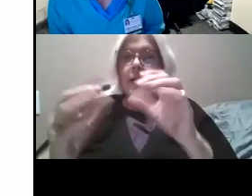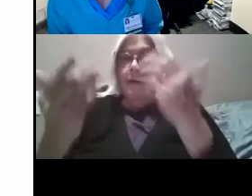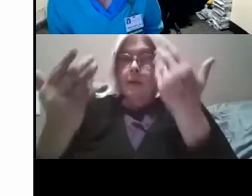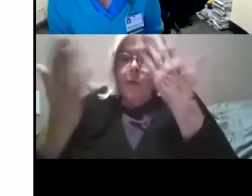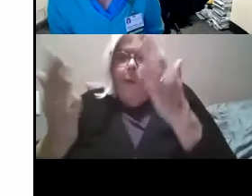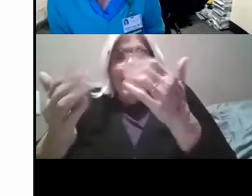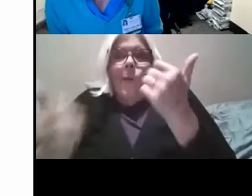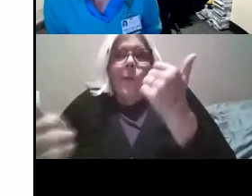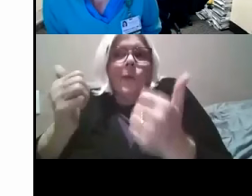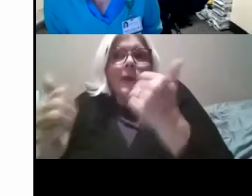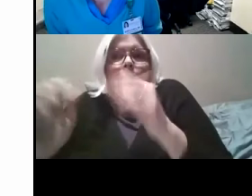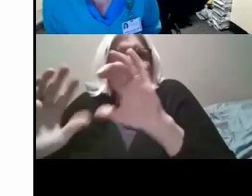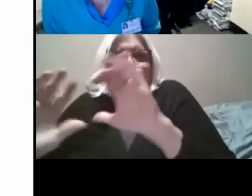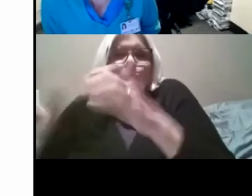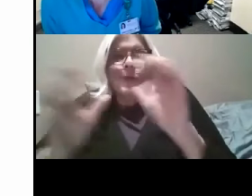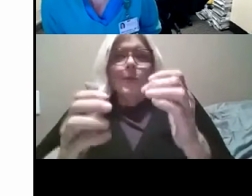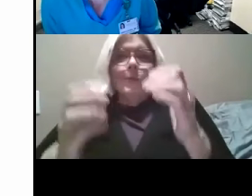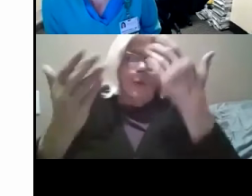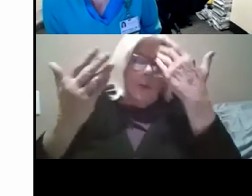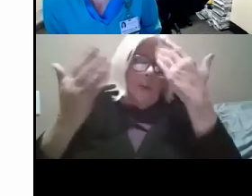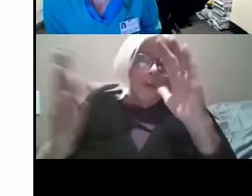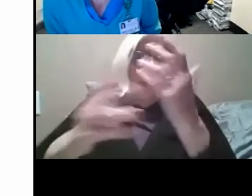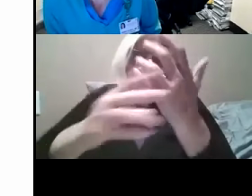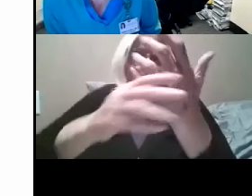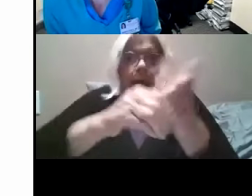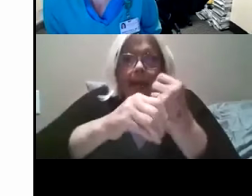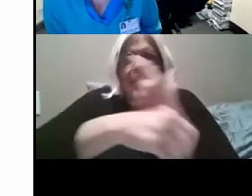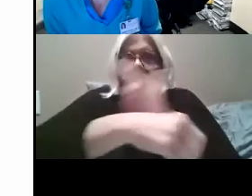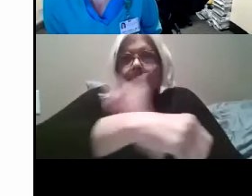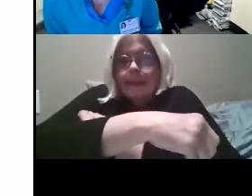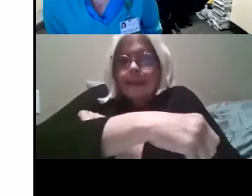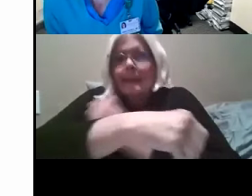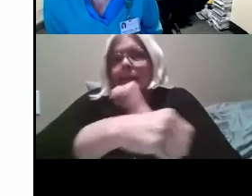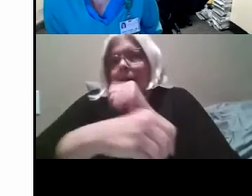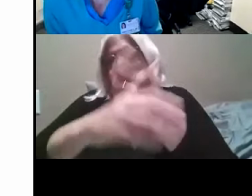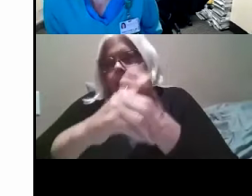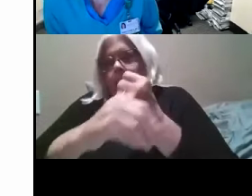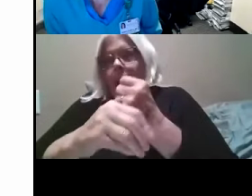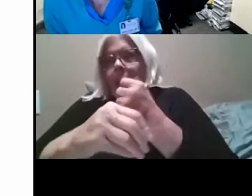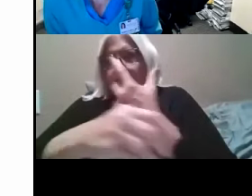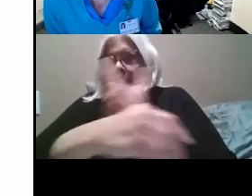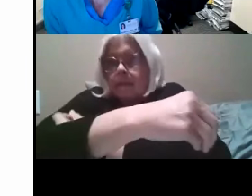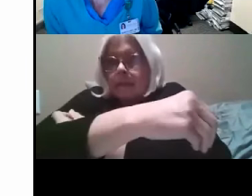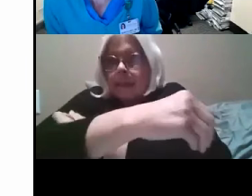that people have their eye on this. So the CDC has said that this vaccine will be the most intensive